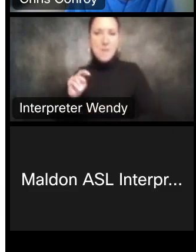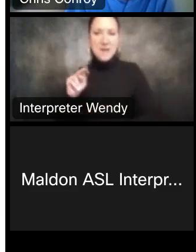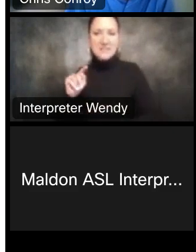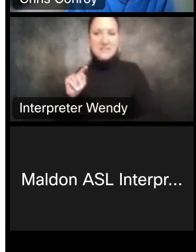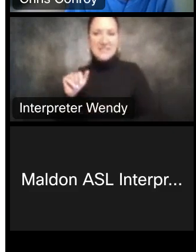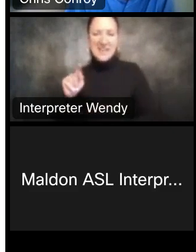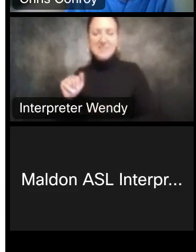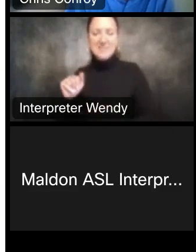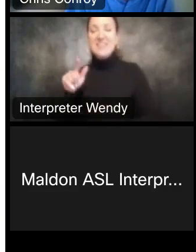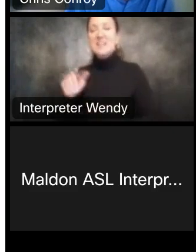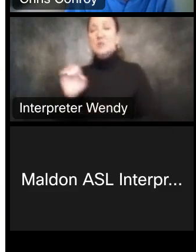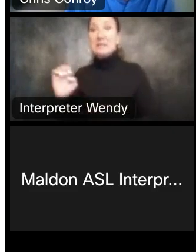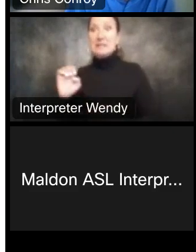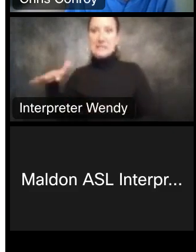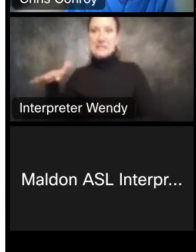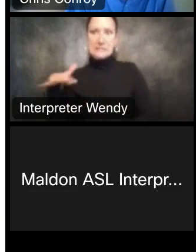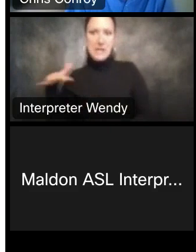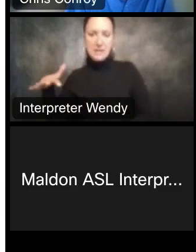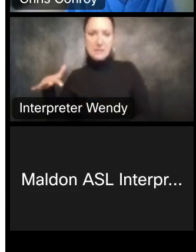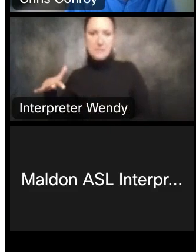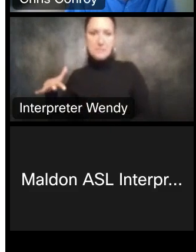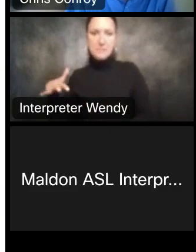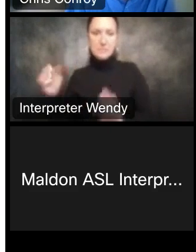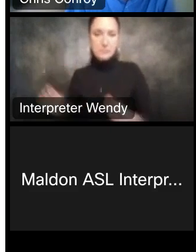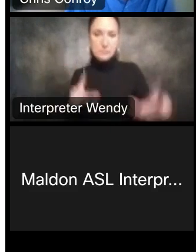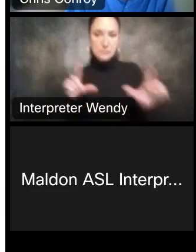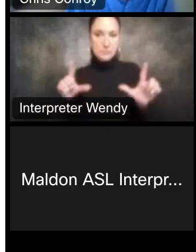side of the project study area. Next slide.